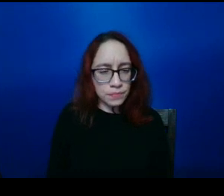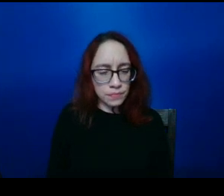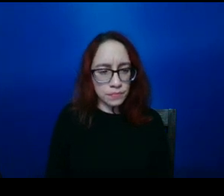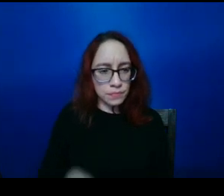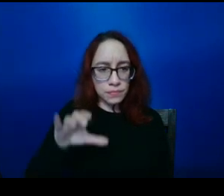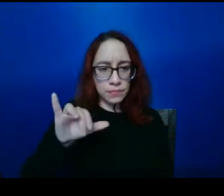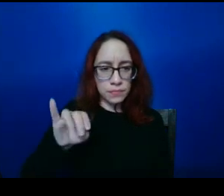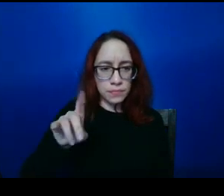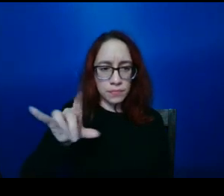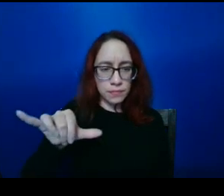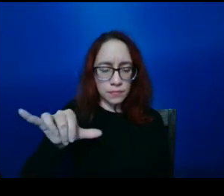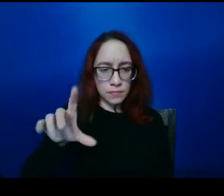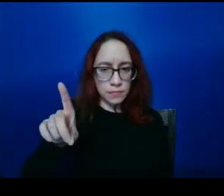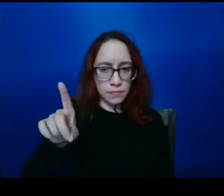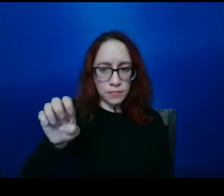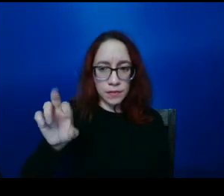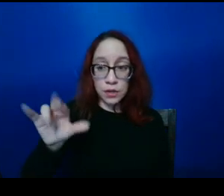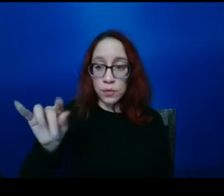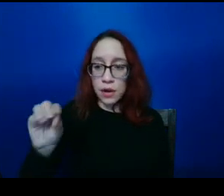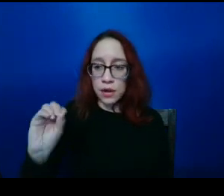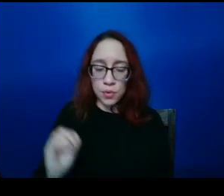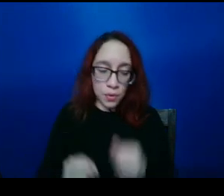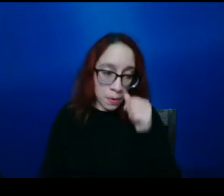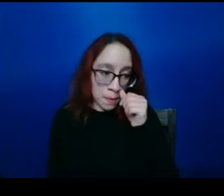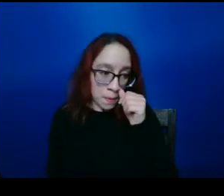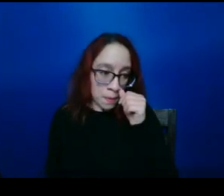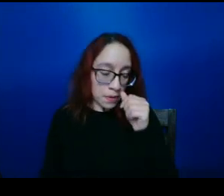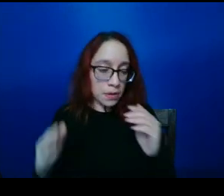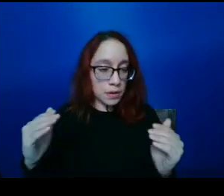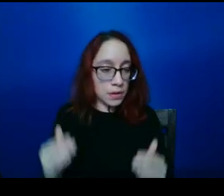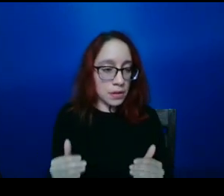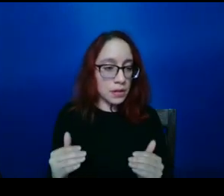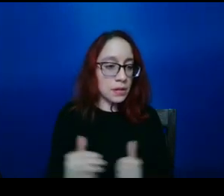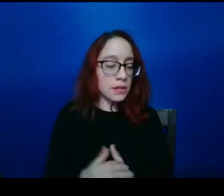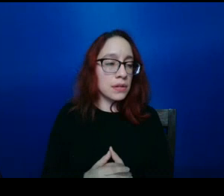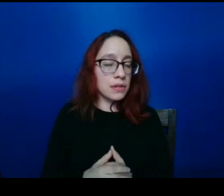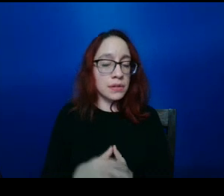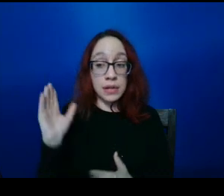Cindy Falco DiCorrado. All right, next speaker.